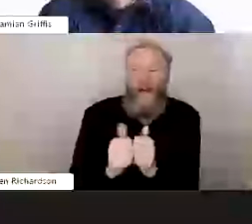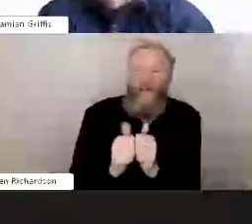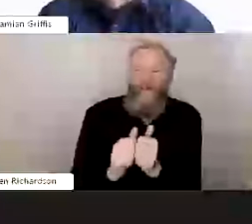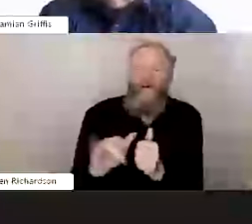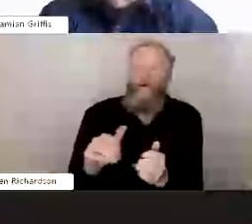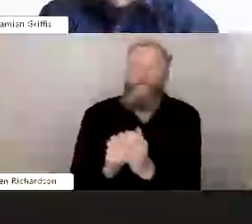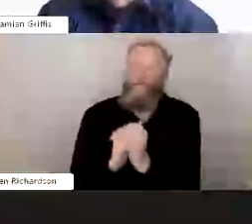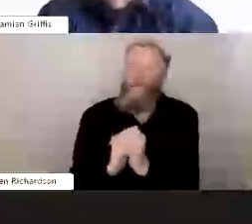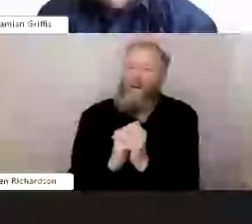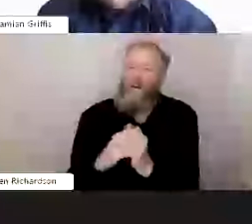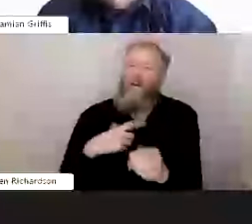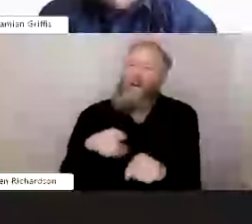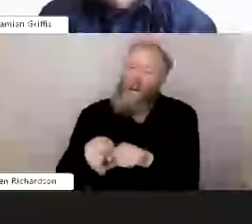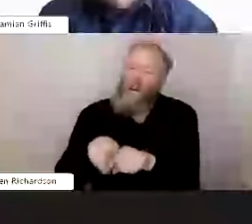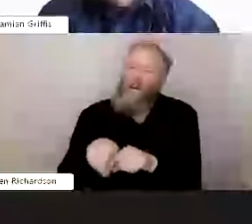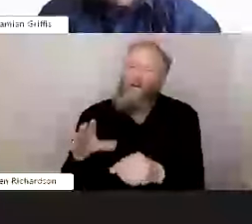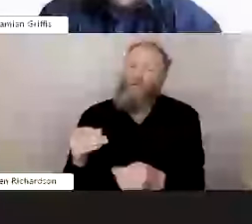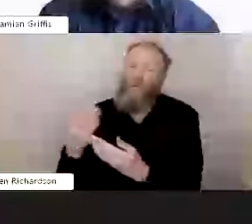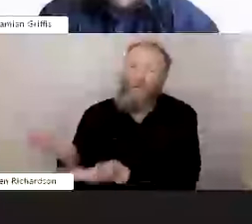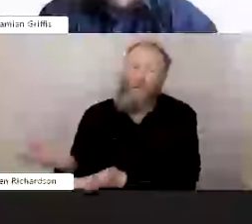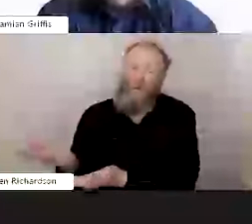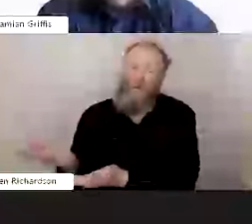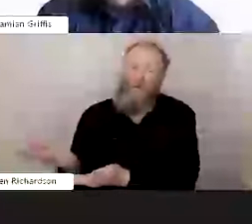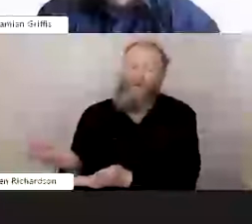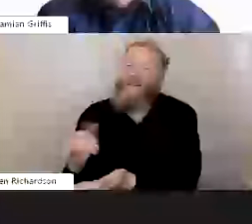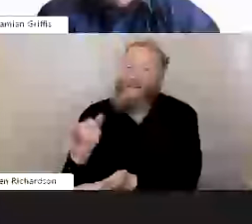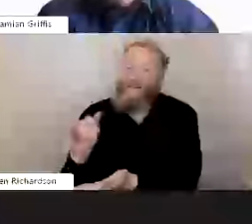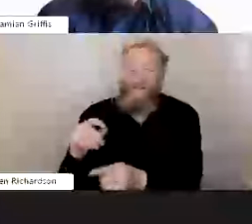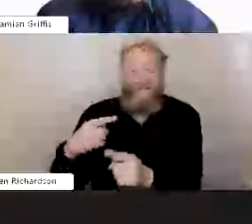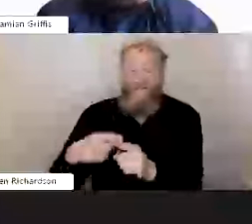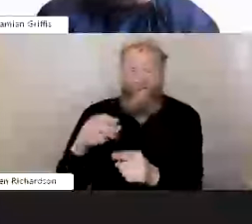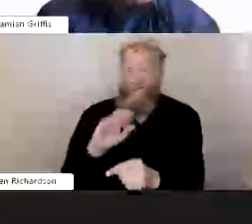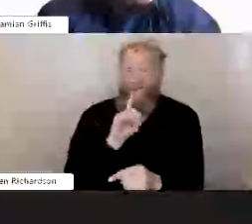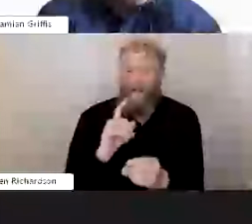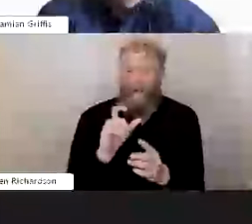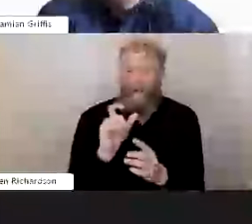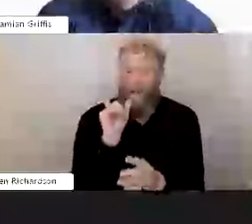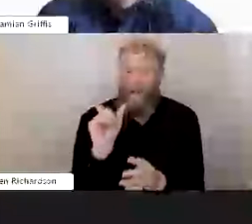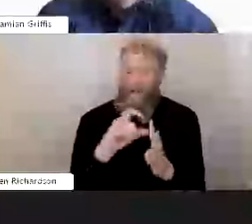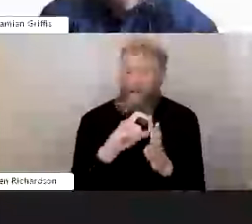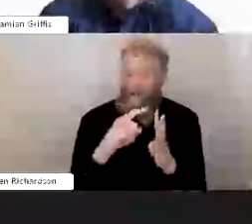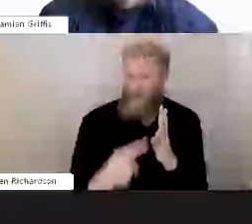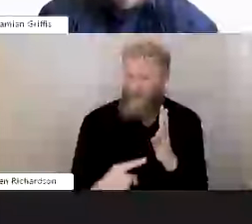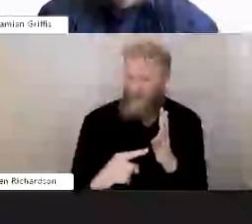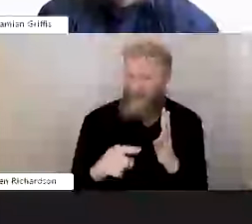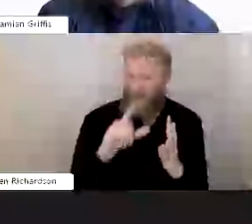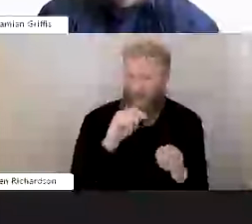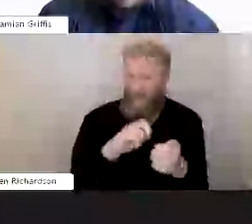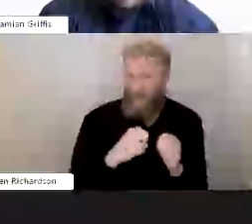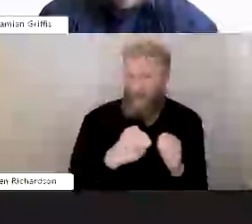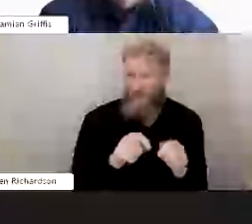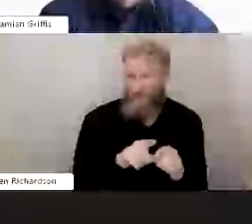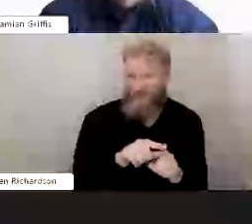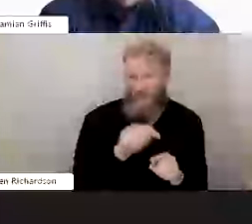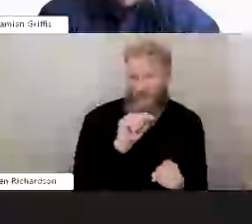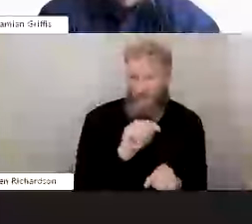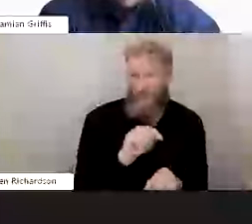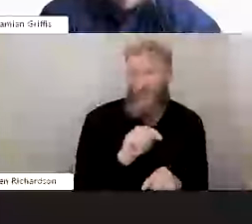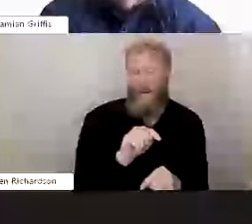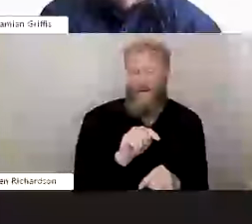But disability is even problematic. So sometimes you might put out a flyer, say, let's come and have a yarn